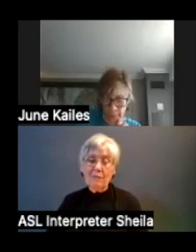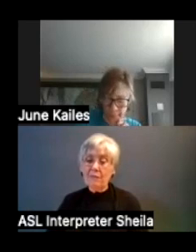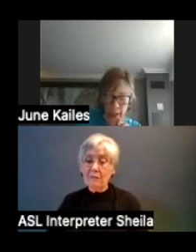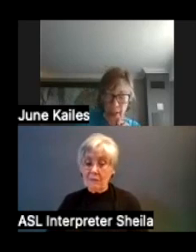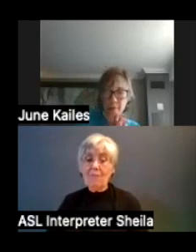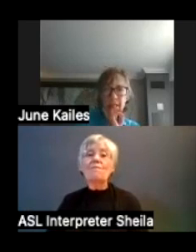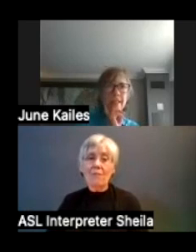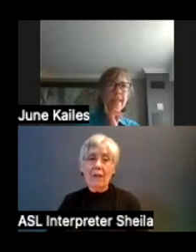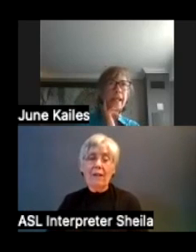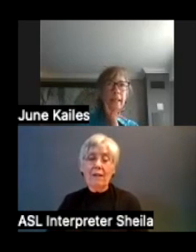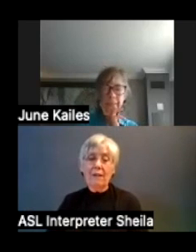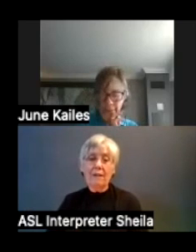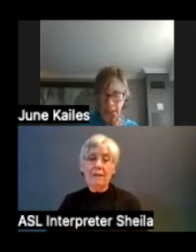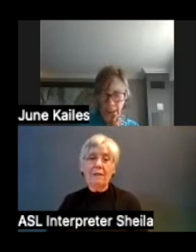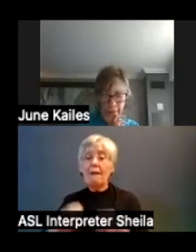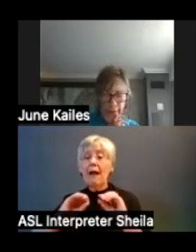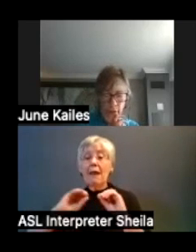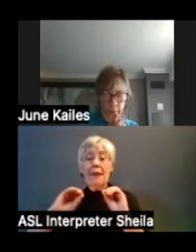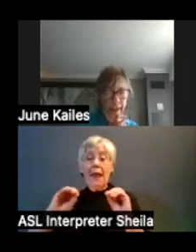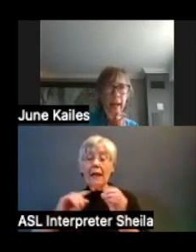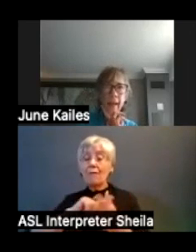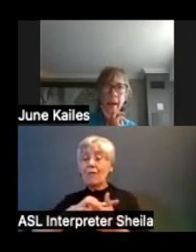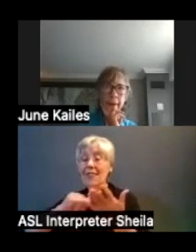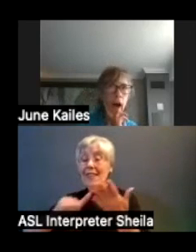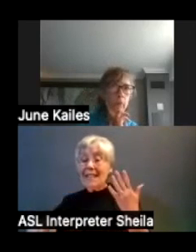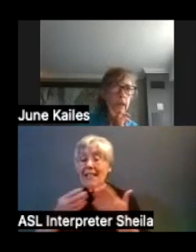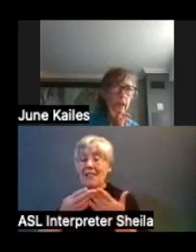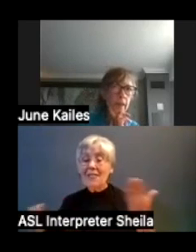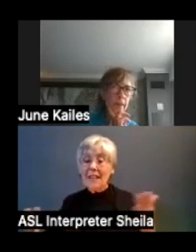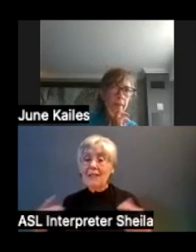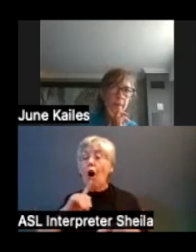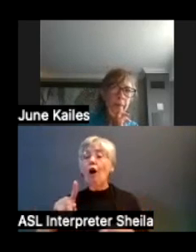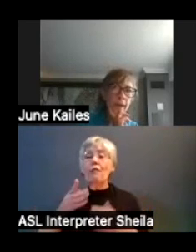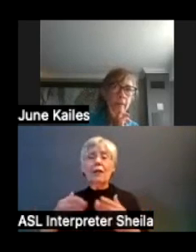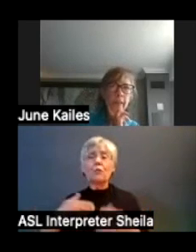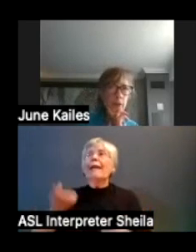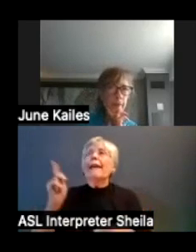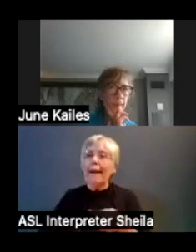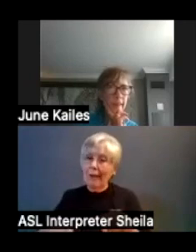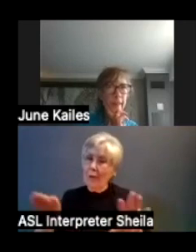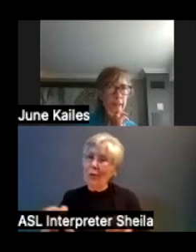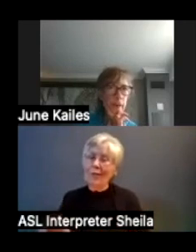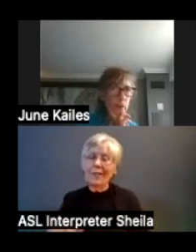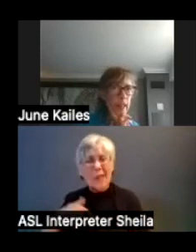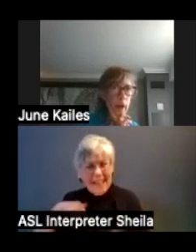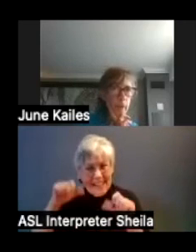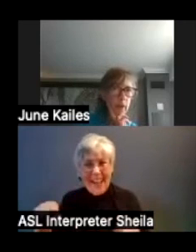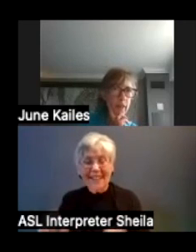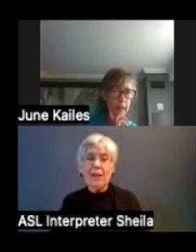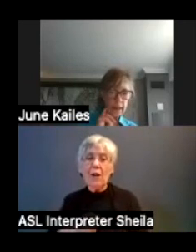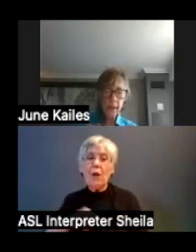So none of these things are things that we cannot accomplish. We're all faced with a series of